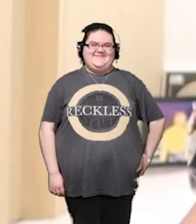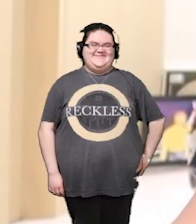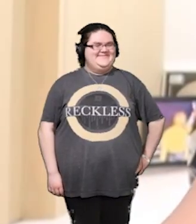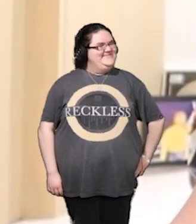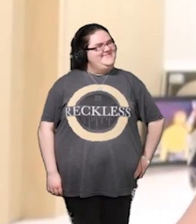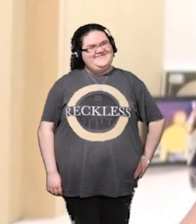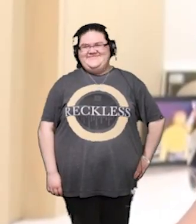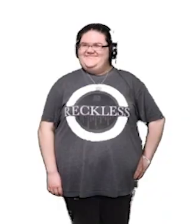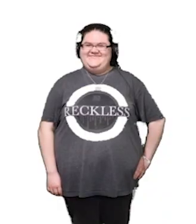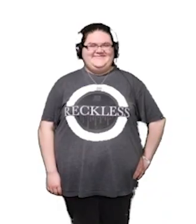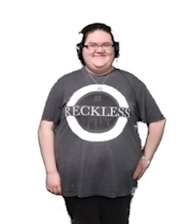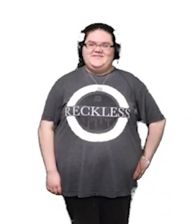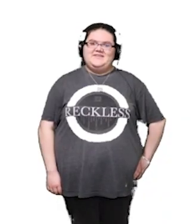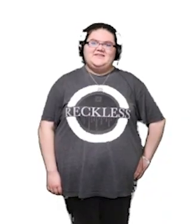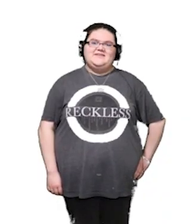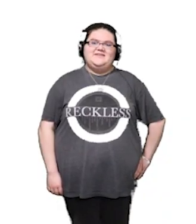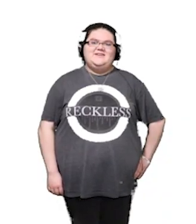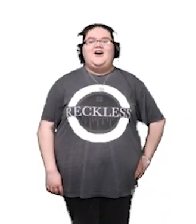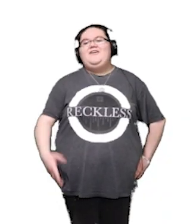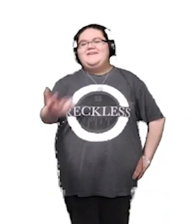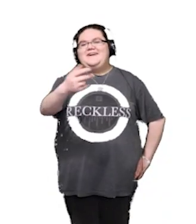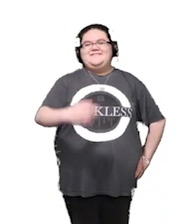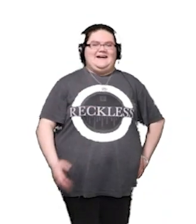Oh, my God.